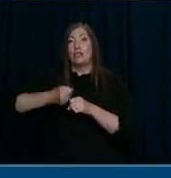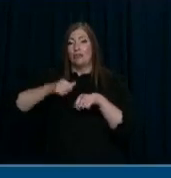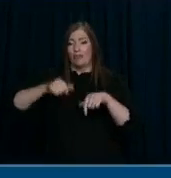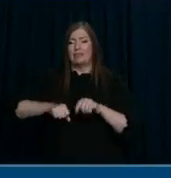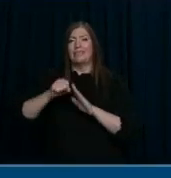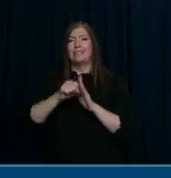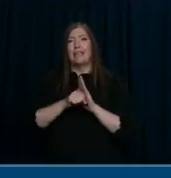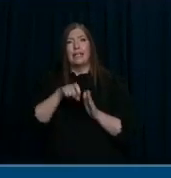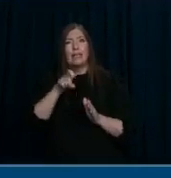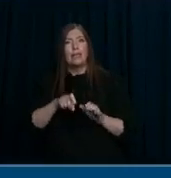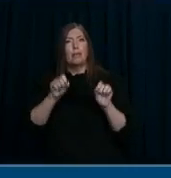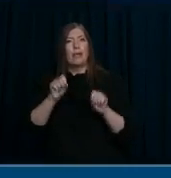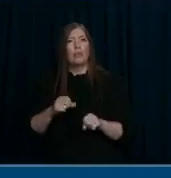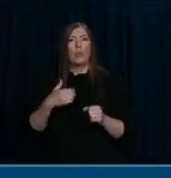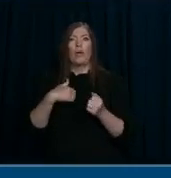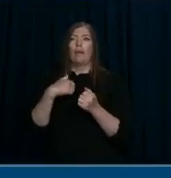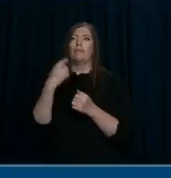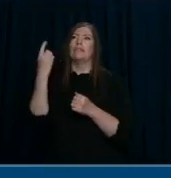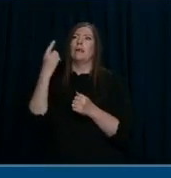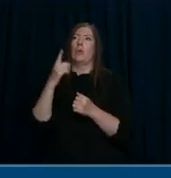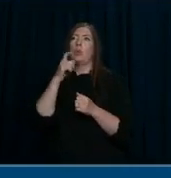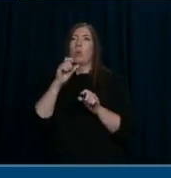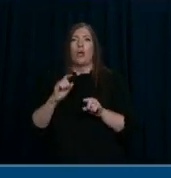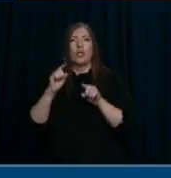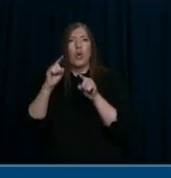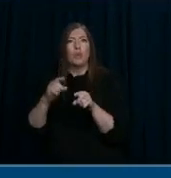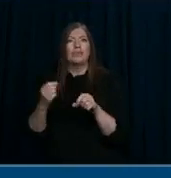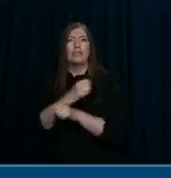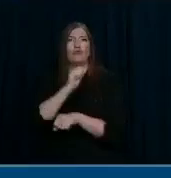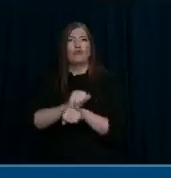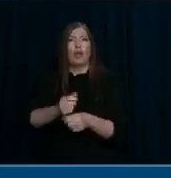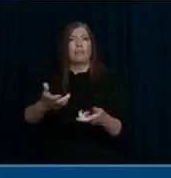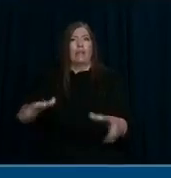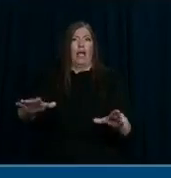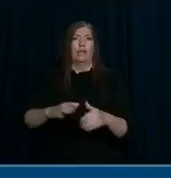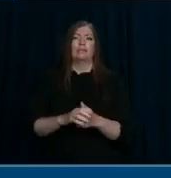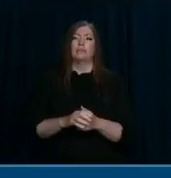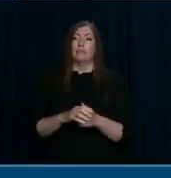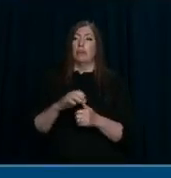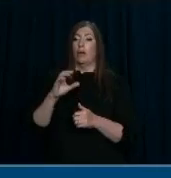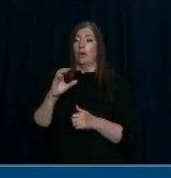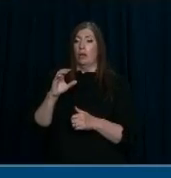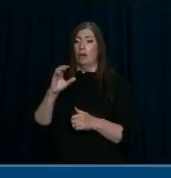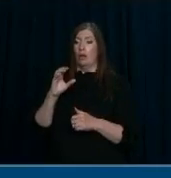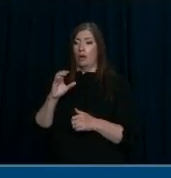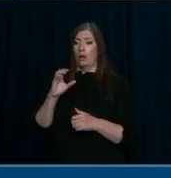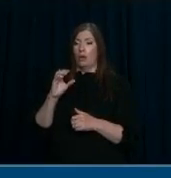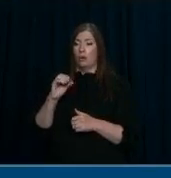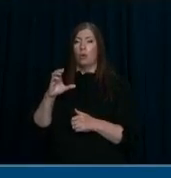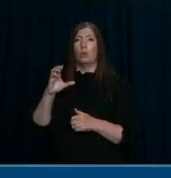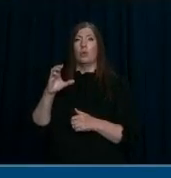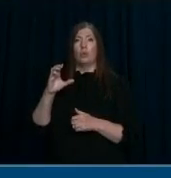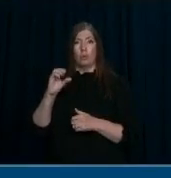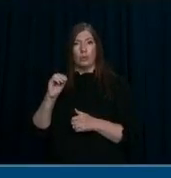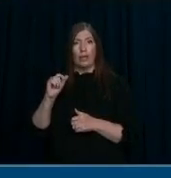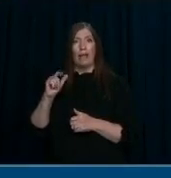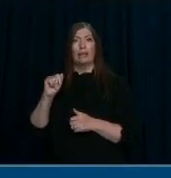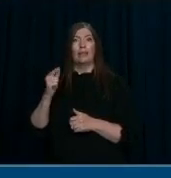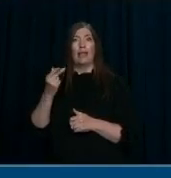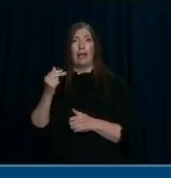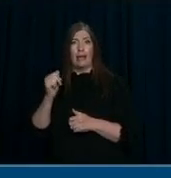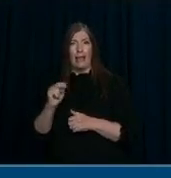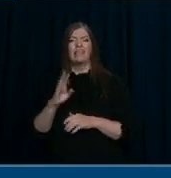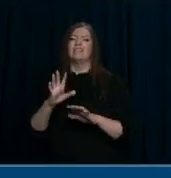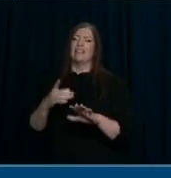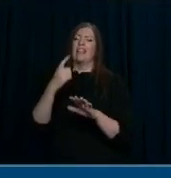what you need. You need to be able to have somebody who goes down there and gets the job done. Okay, Mr. O'Callaghan, very briefly before the next question. Yeah, I think we're gaslighting